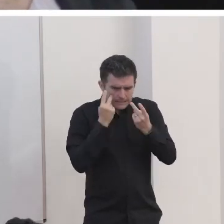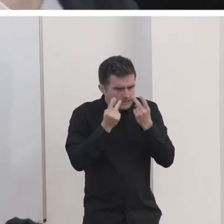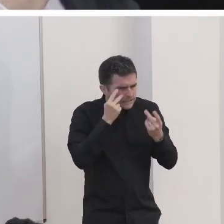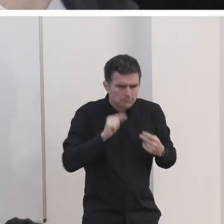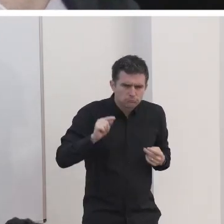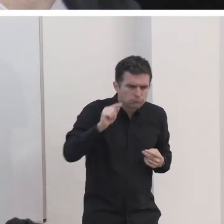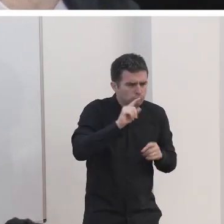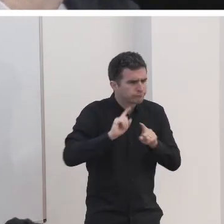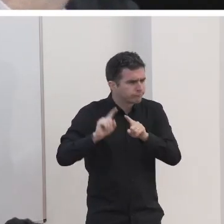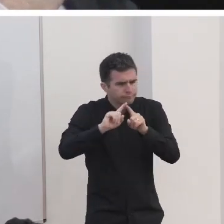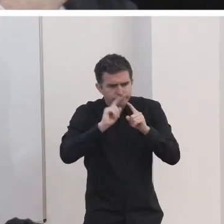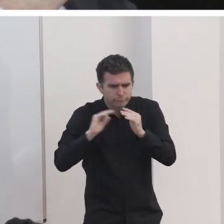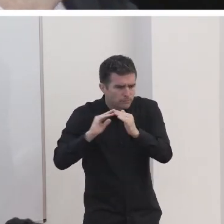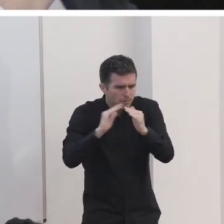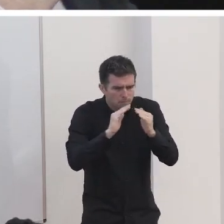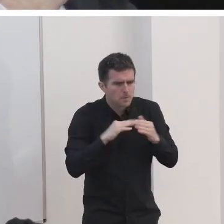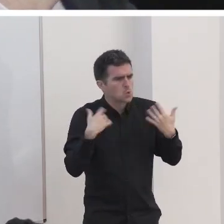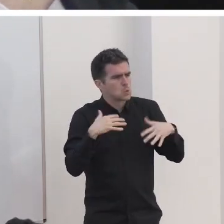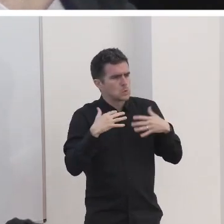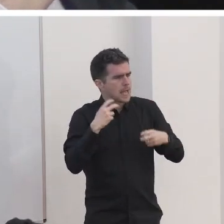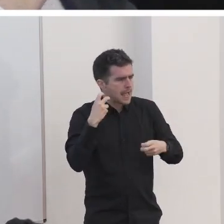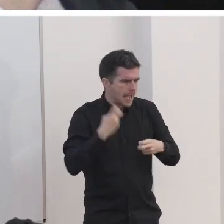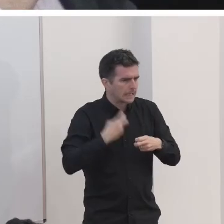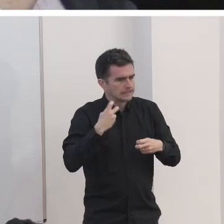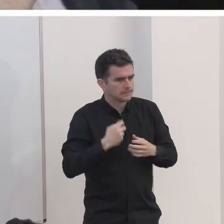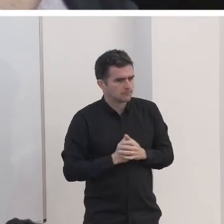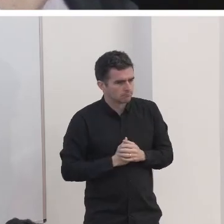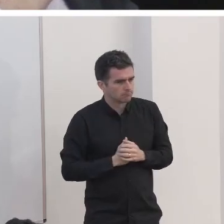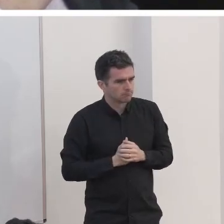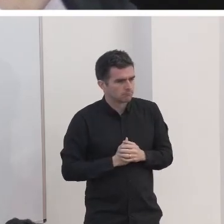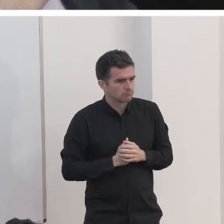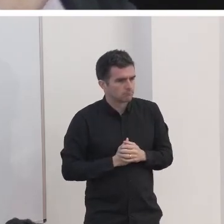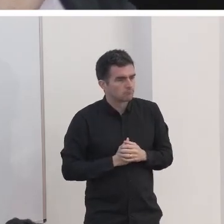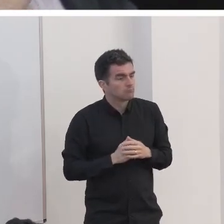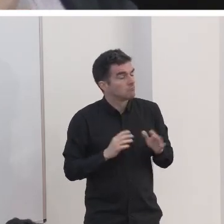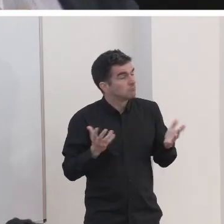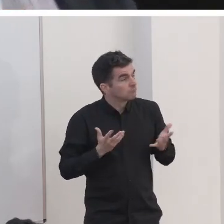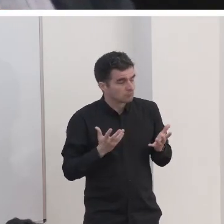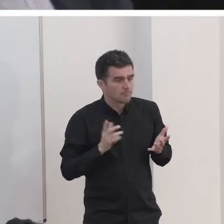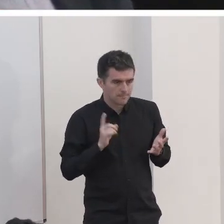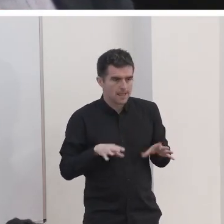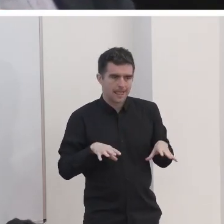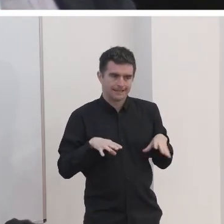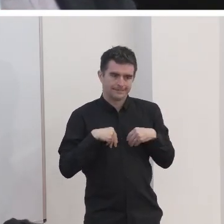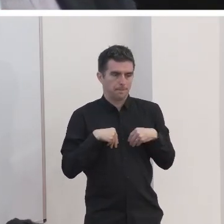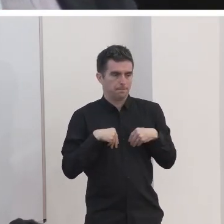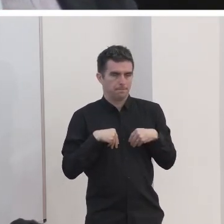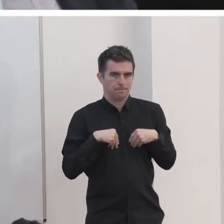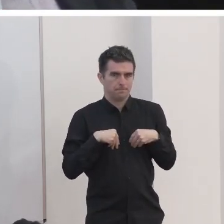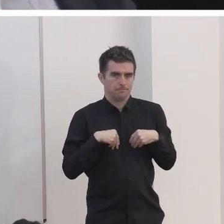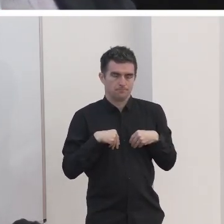us experience firsthand. For me as a disabled, for example, I was deeply loved by my